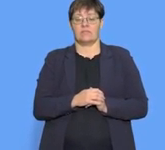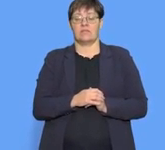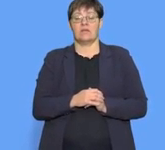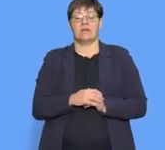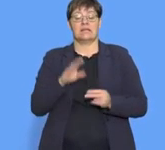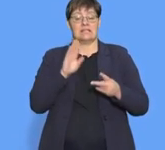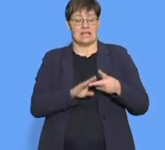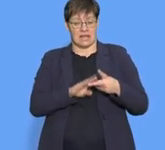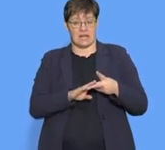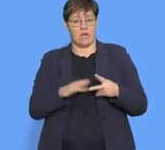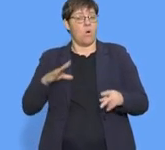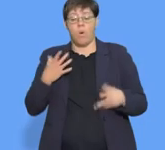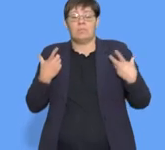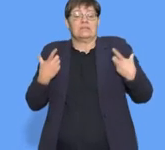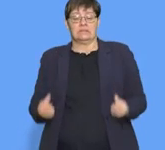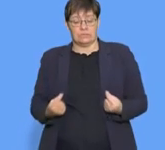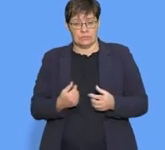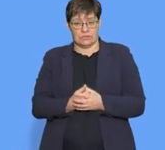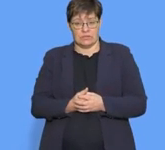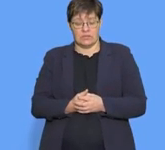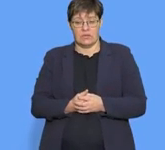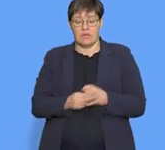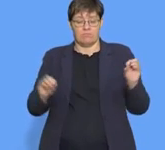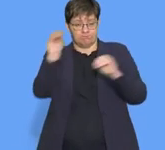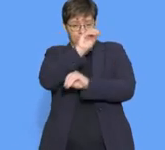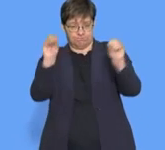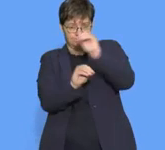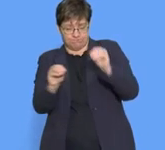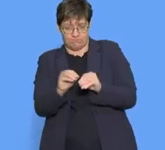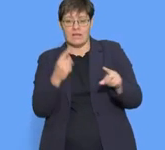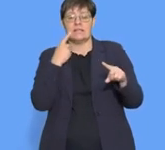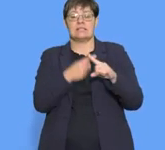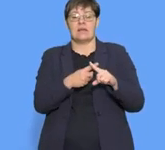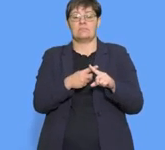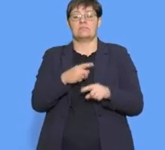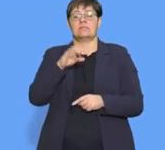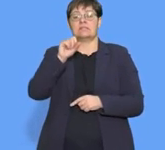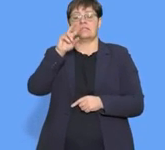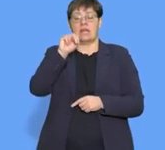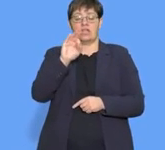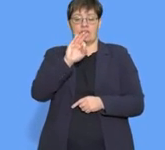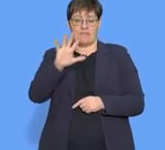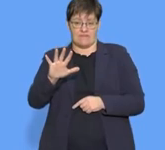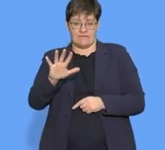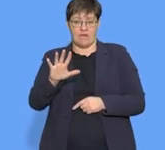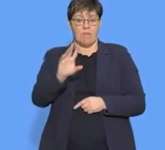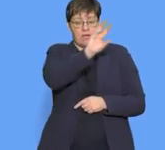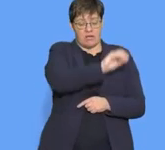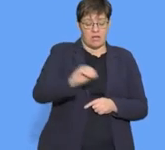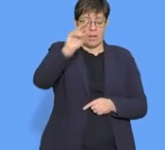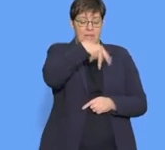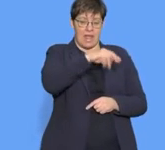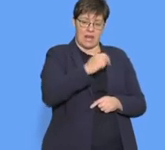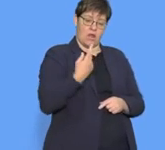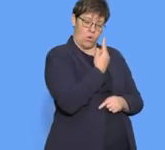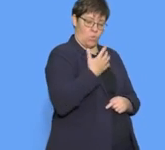Okay, so in the second step, all I've done here is just rearrange it and multiply by sine of 35 just so I